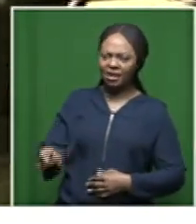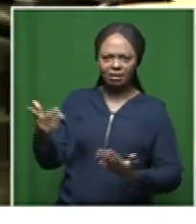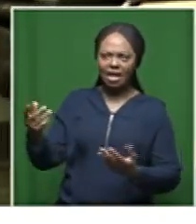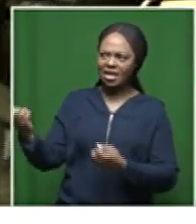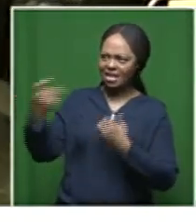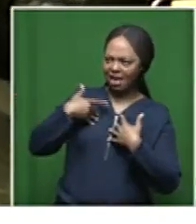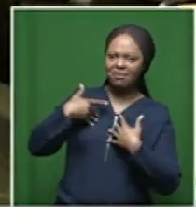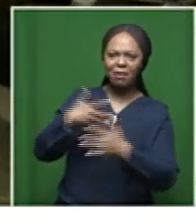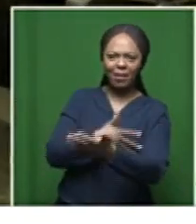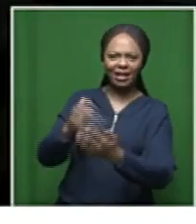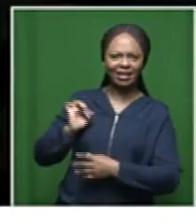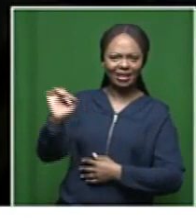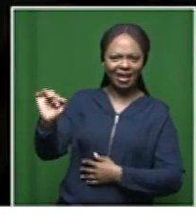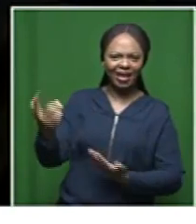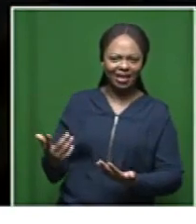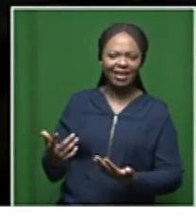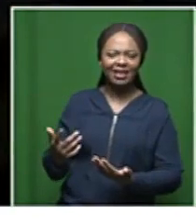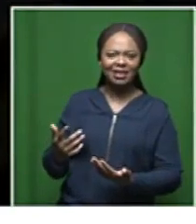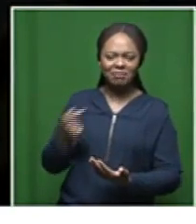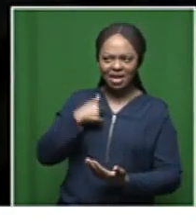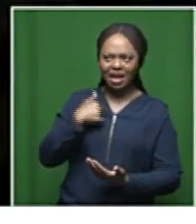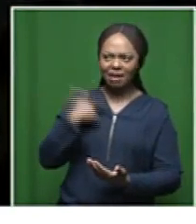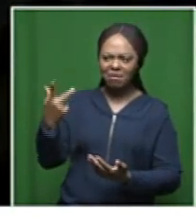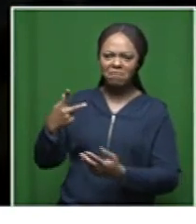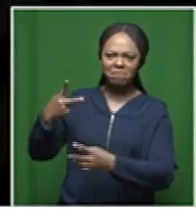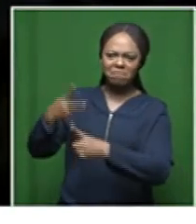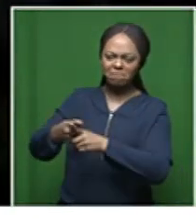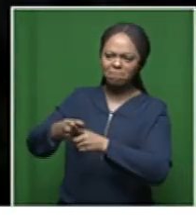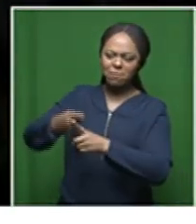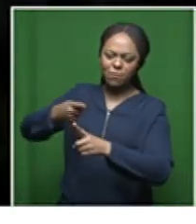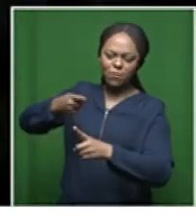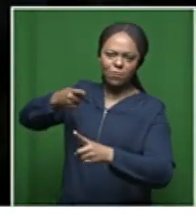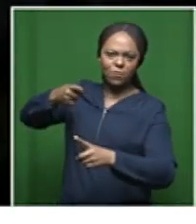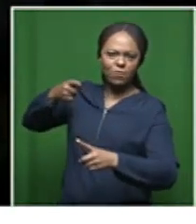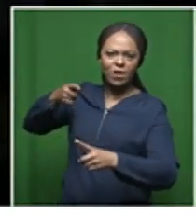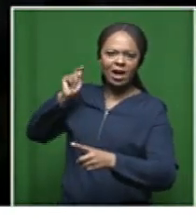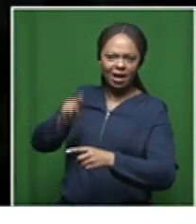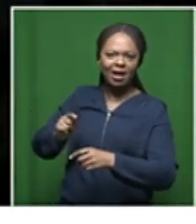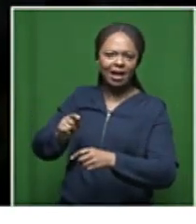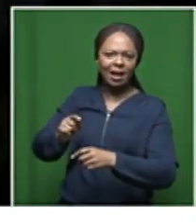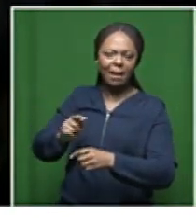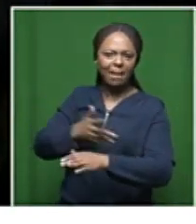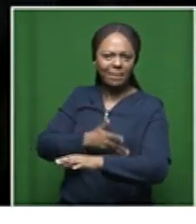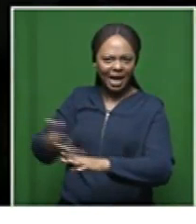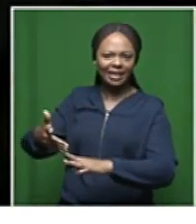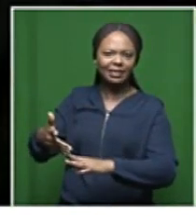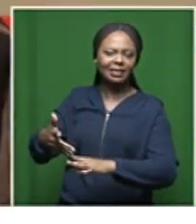say, I'm going to take that needle and I'm going to give blood. And the biggest thing is that people say